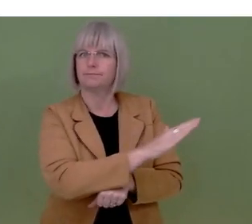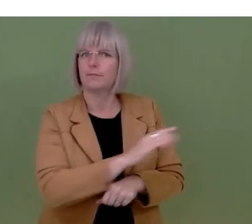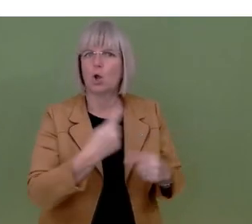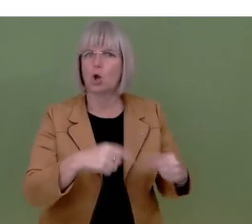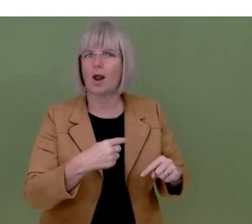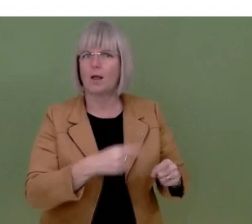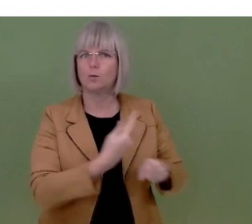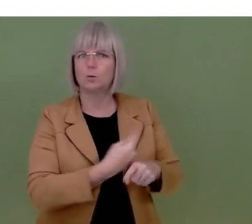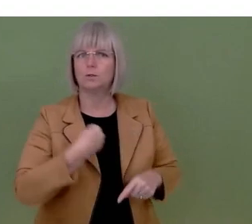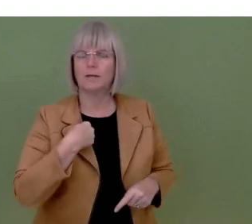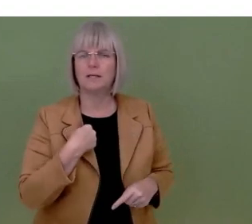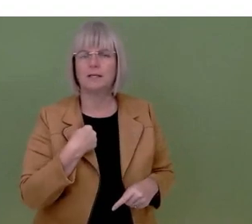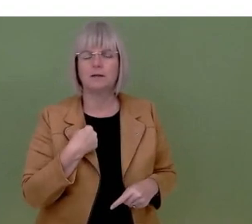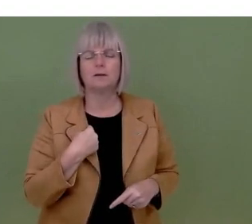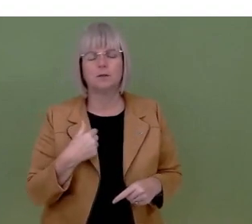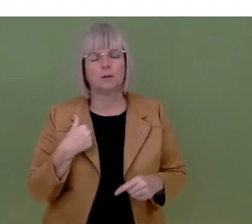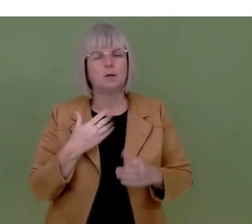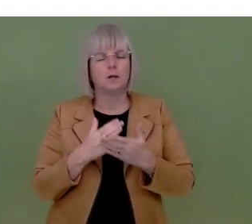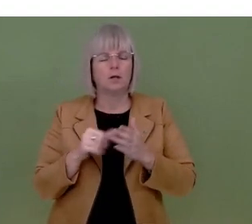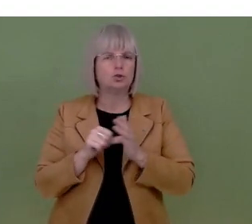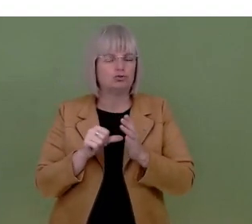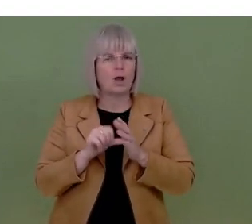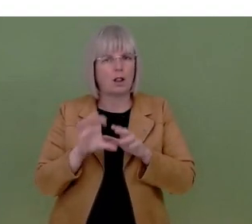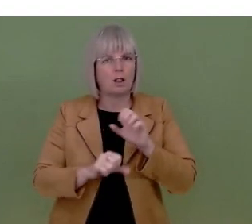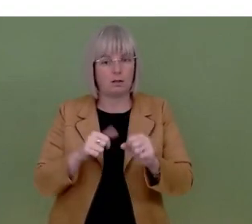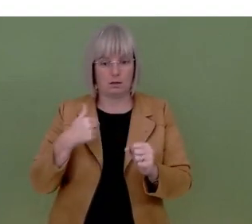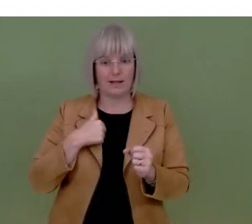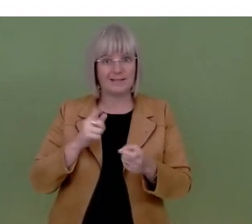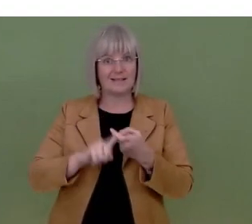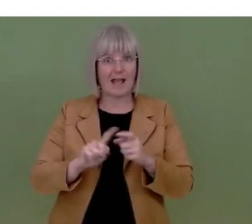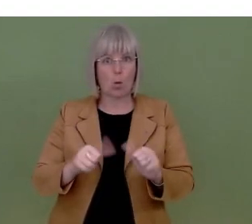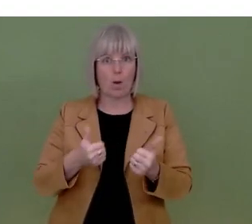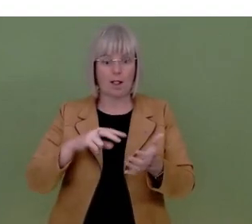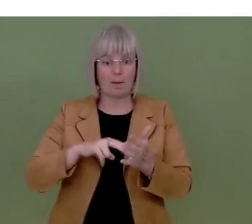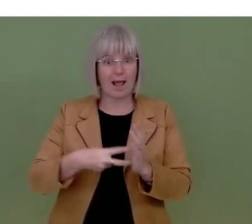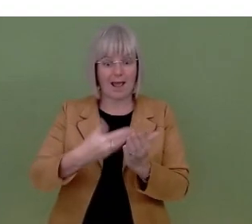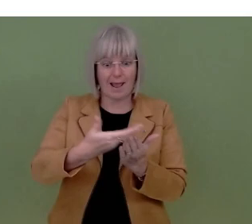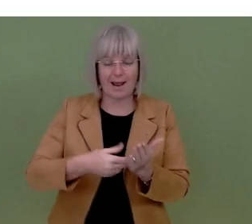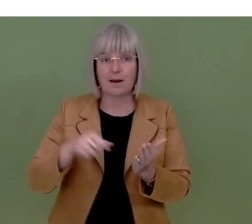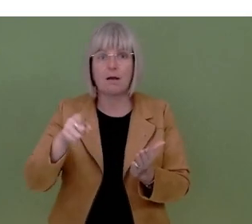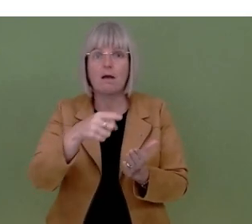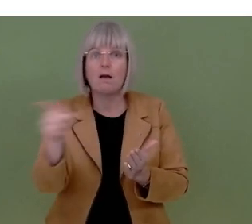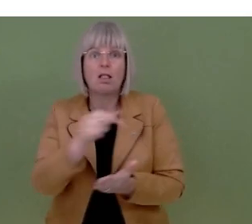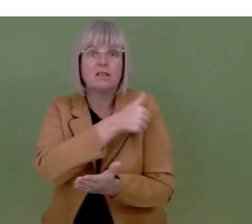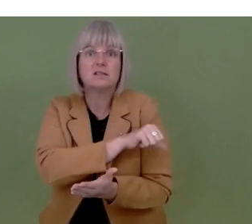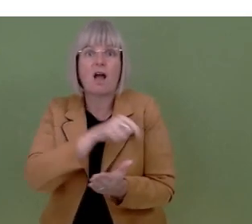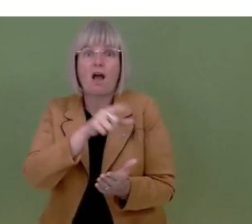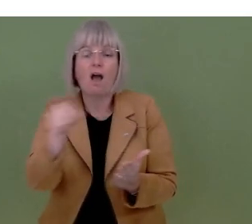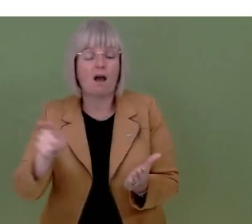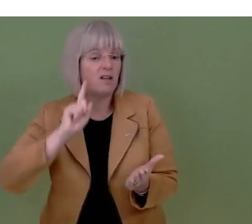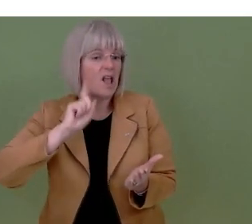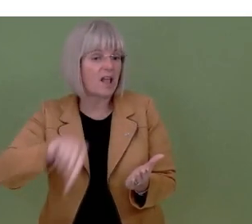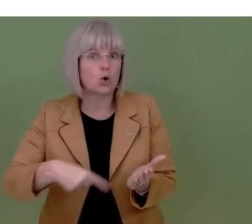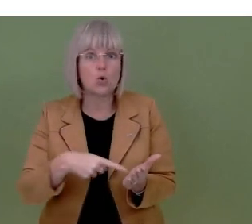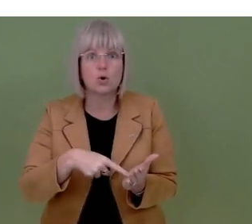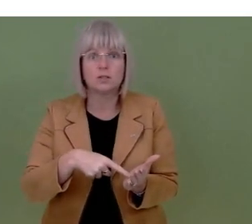struggled. The staying well plan was really ignored by the staff, and really it was that disjoint